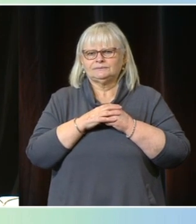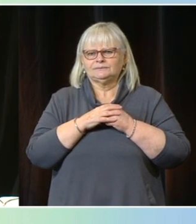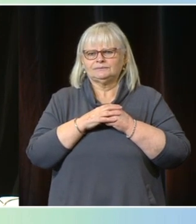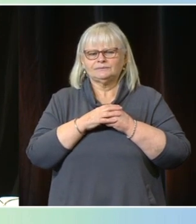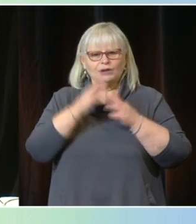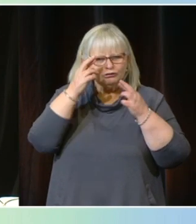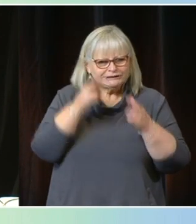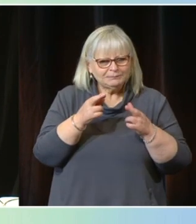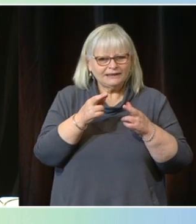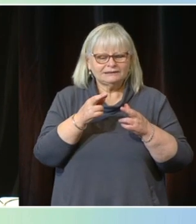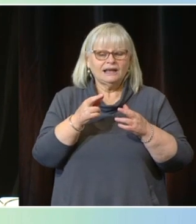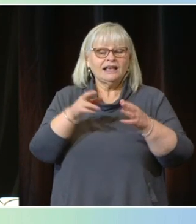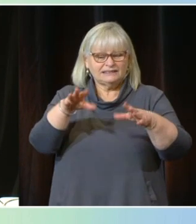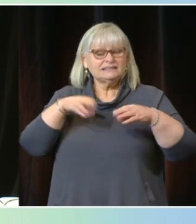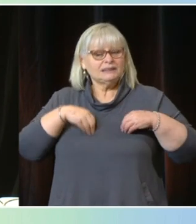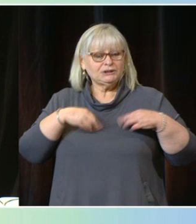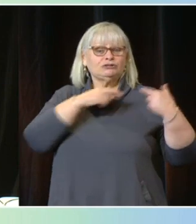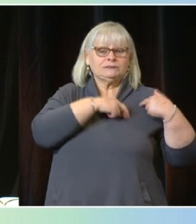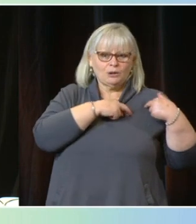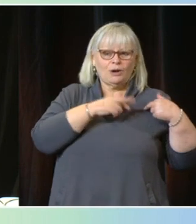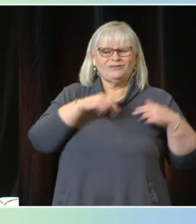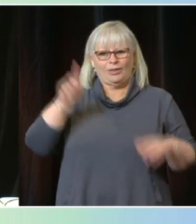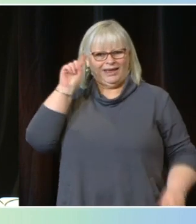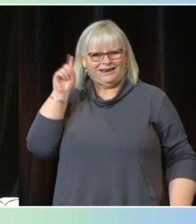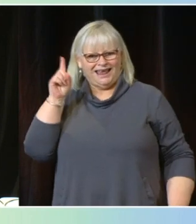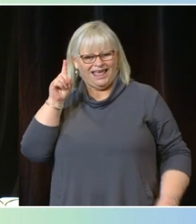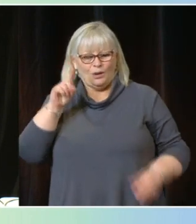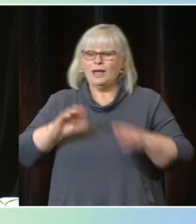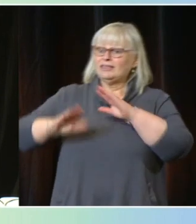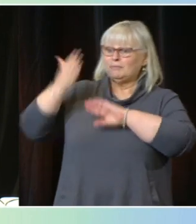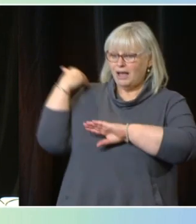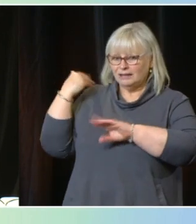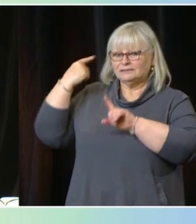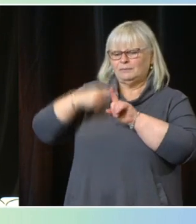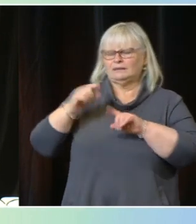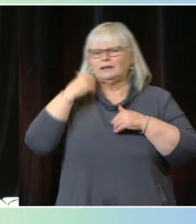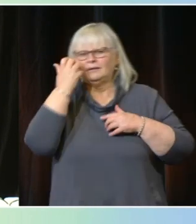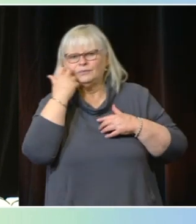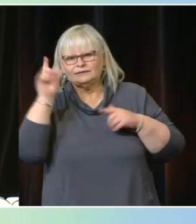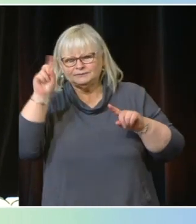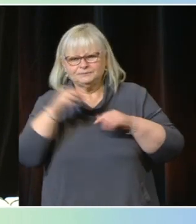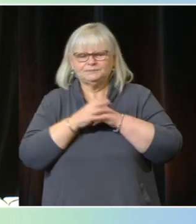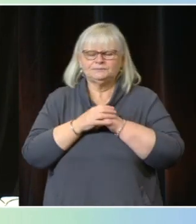respect is taking responsibility for the now the past and the present